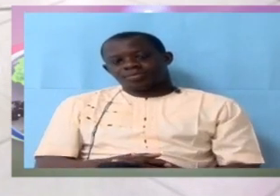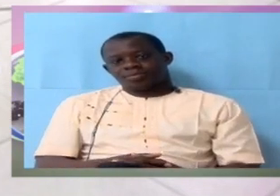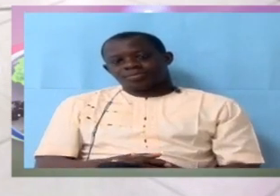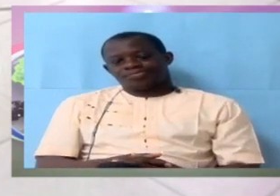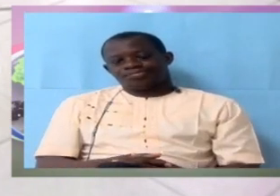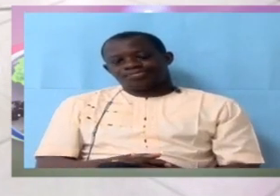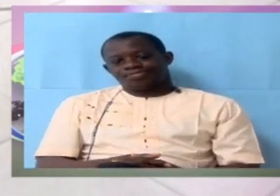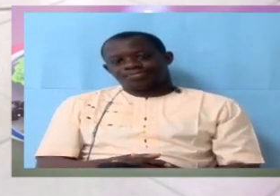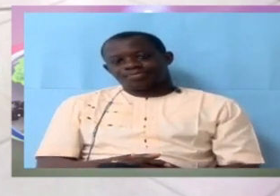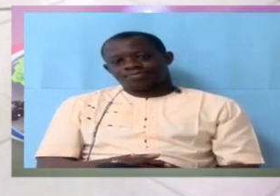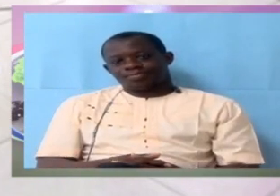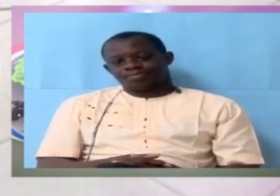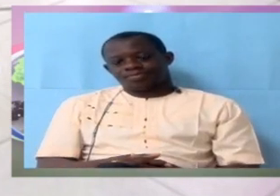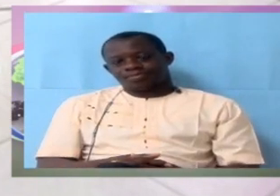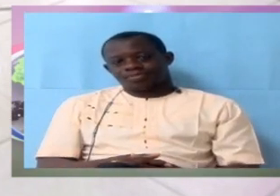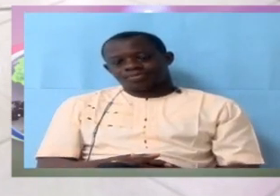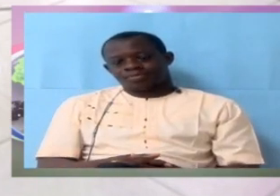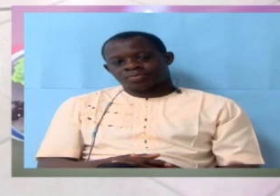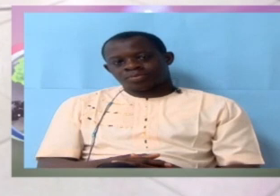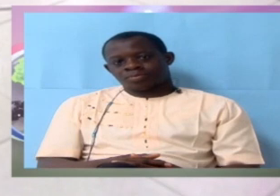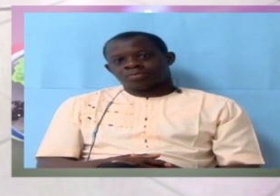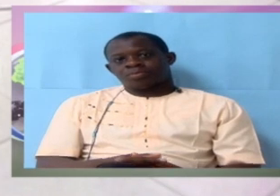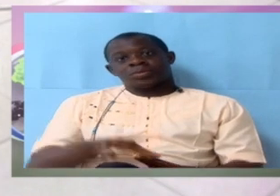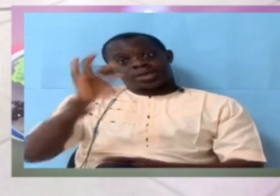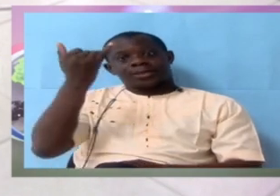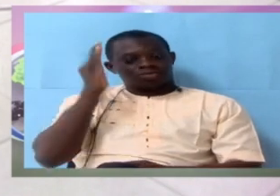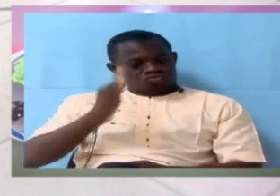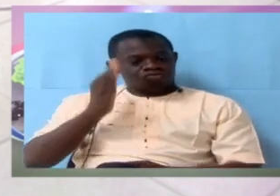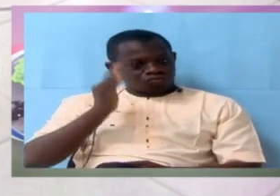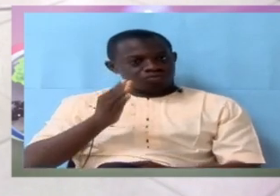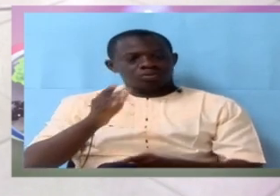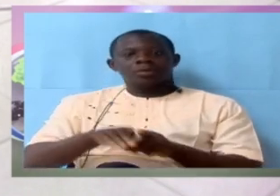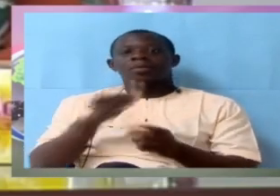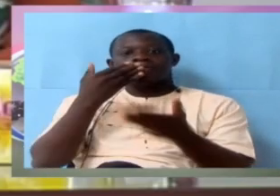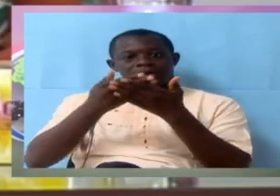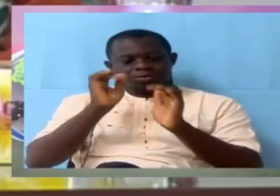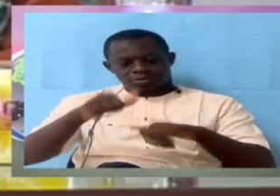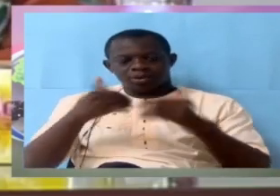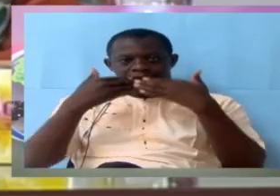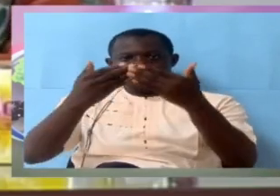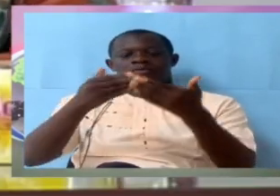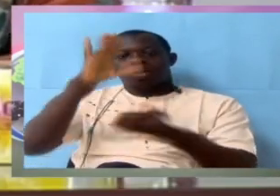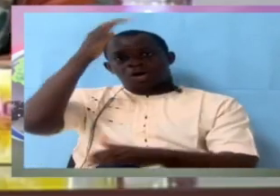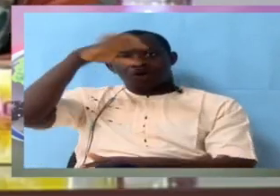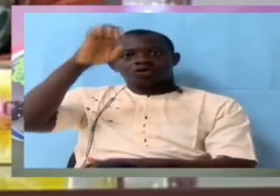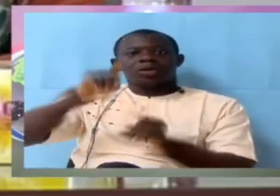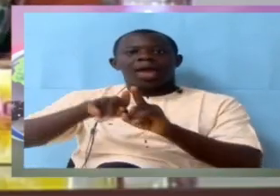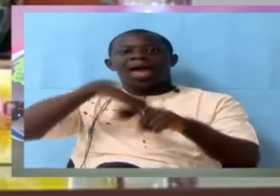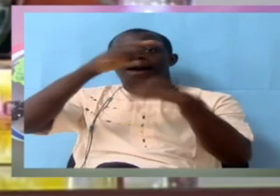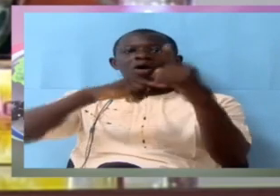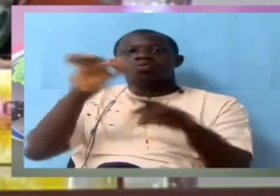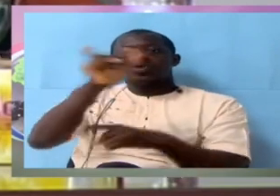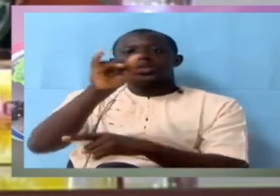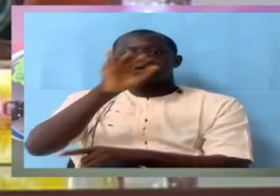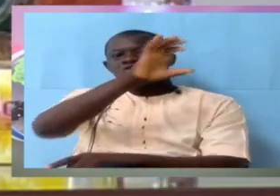to boda banku kotangol le photo nyala woti. Yeah, that's true. Please, can you tell this commission about the countries these individuals came